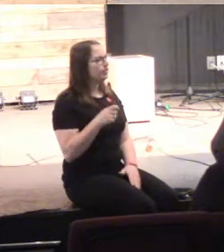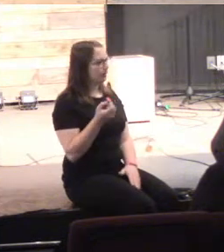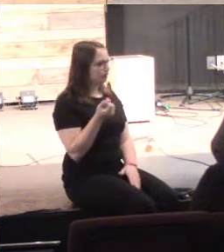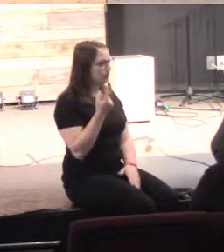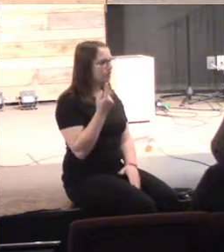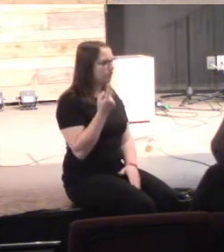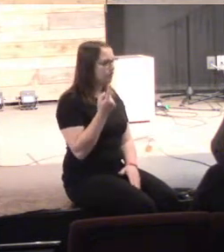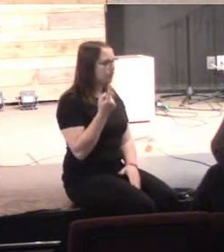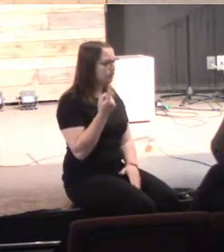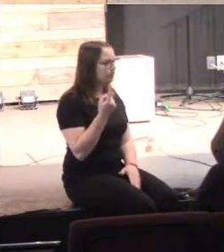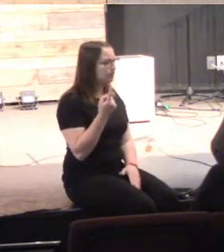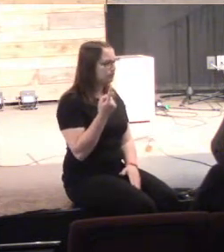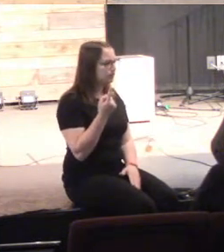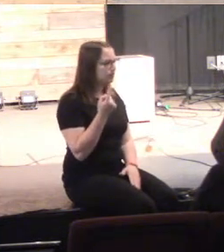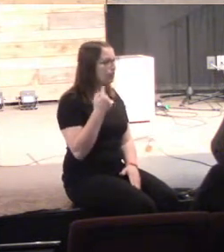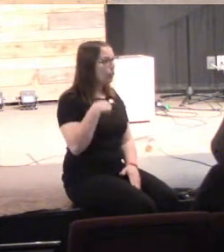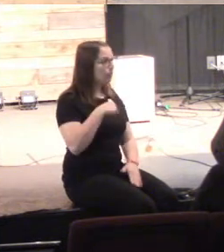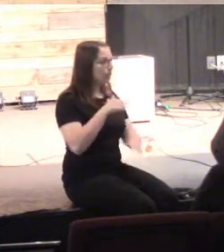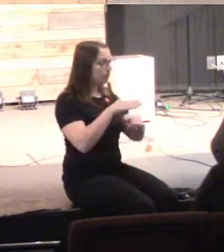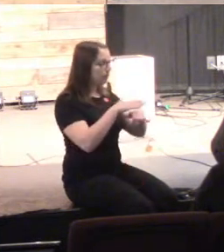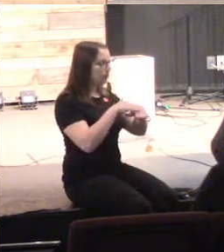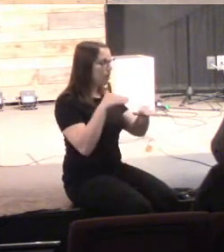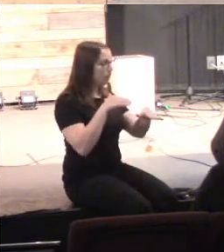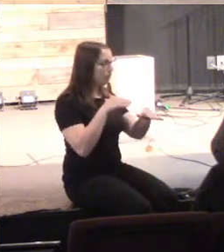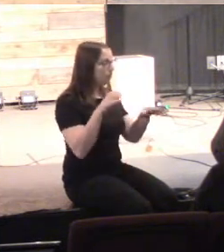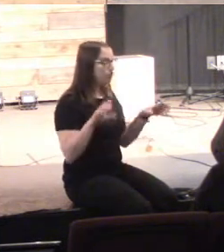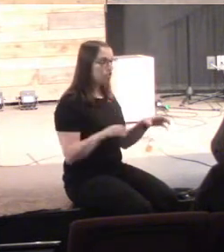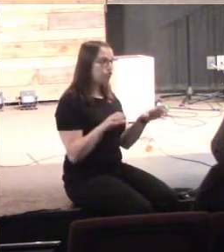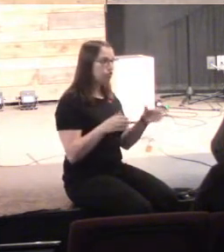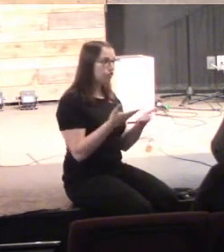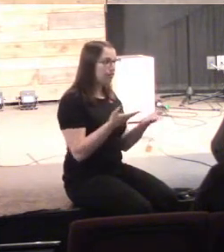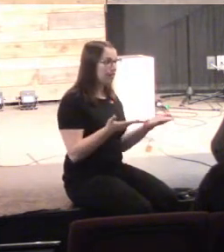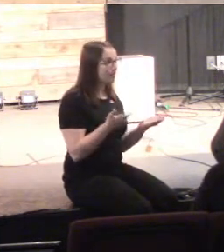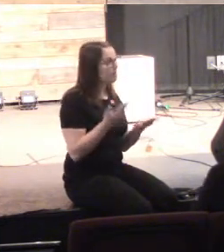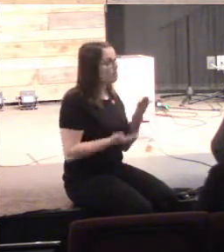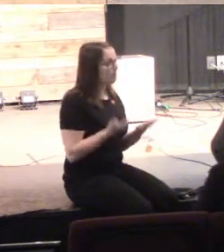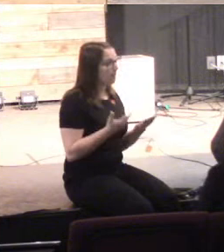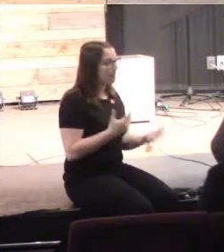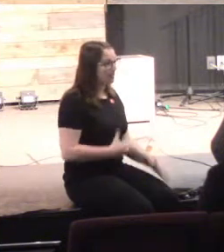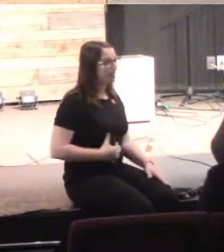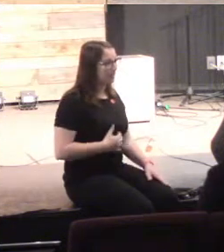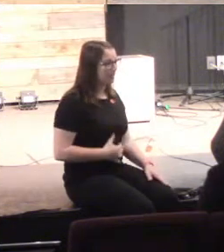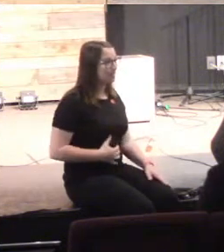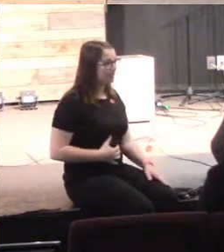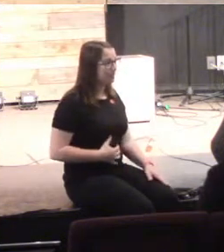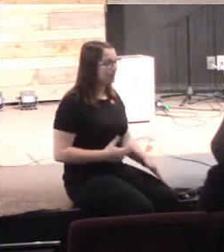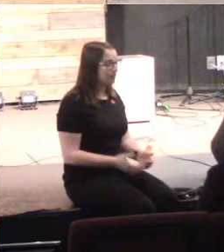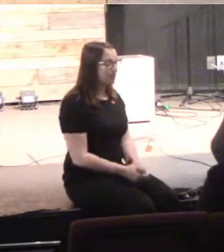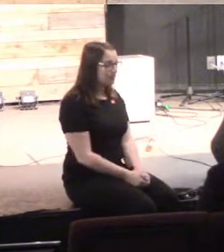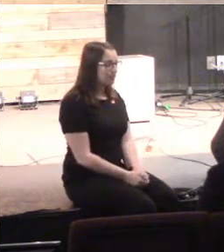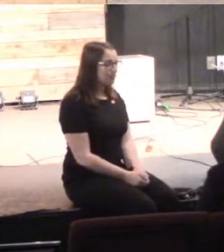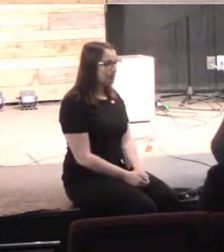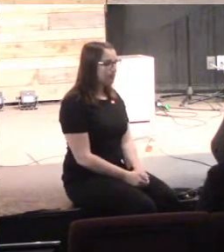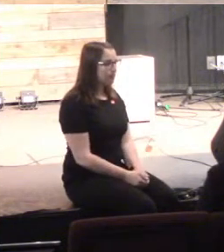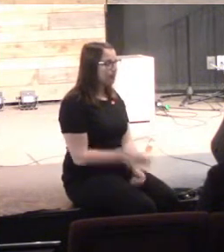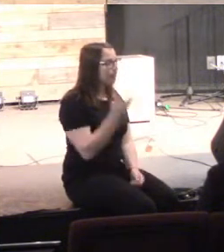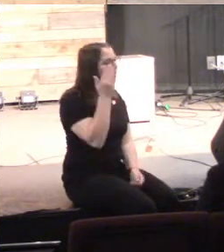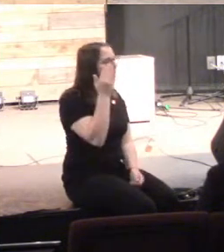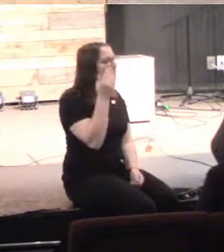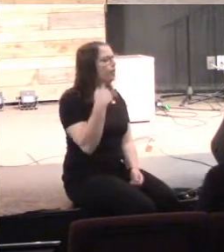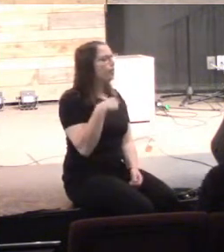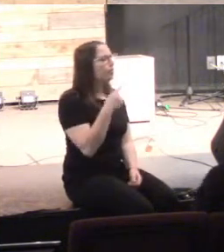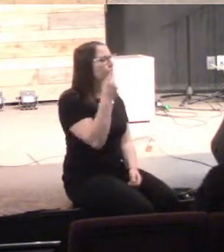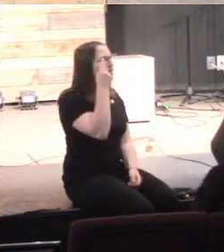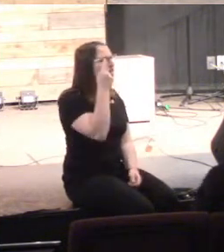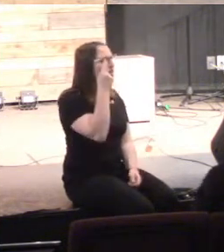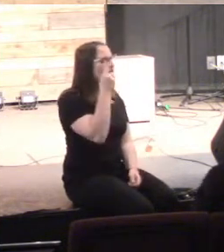actually going to be called to do some things that might be rather disgusting. I know we think Christianity should